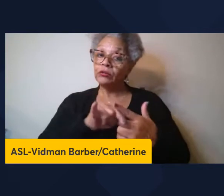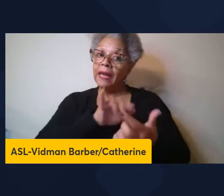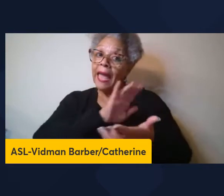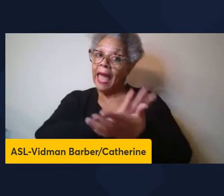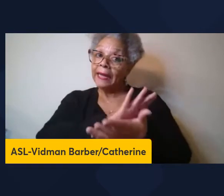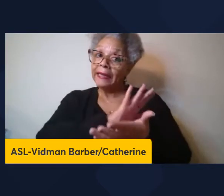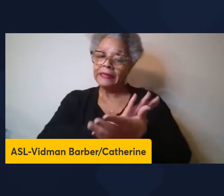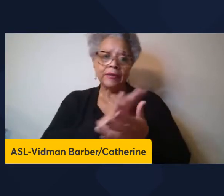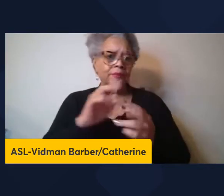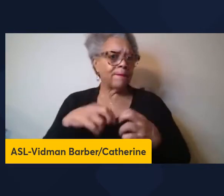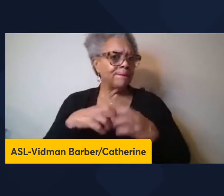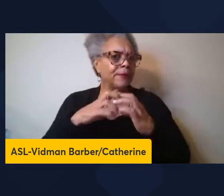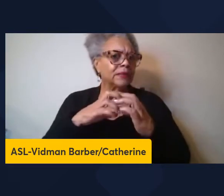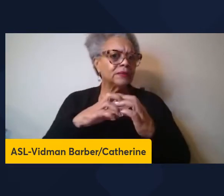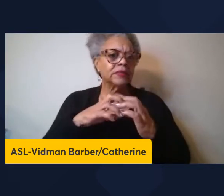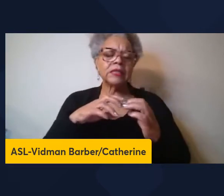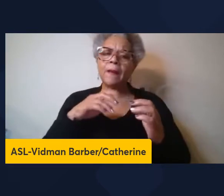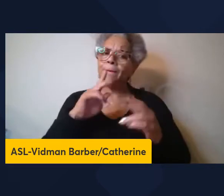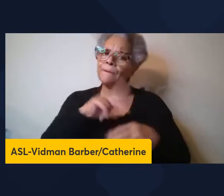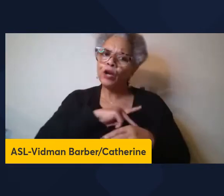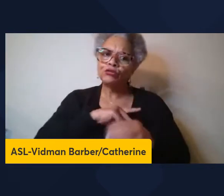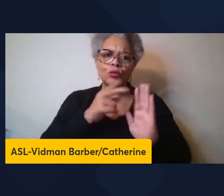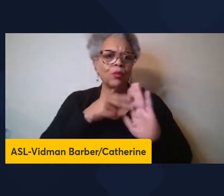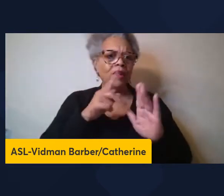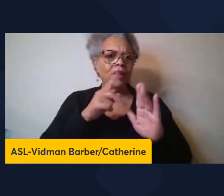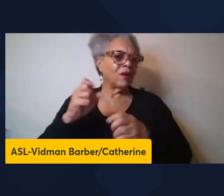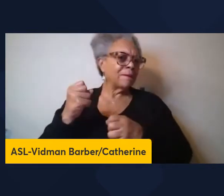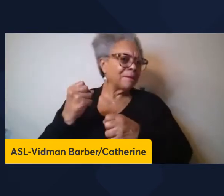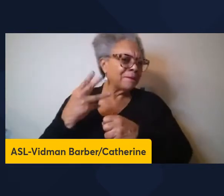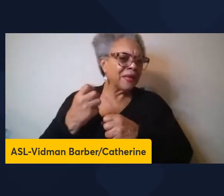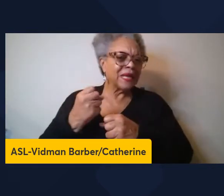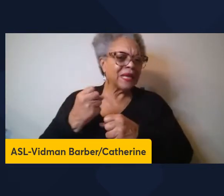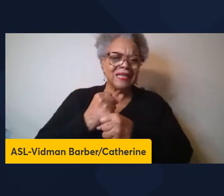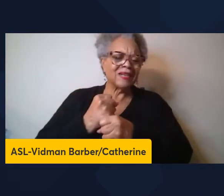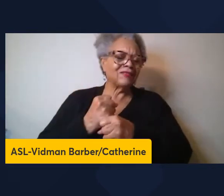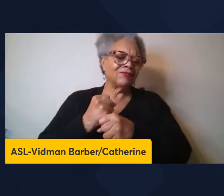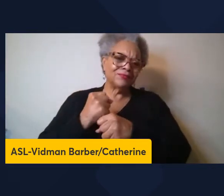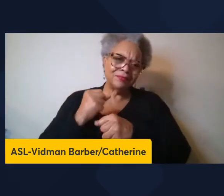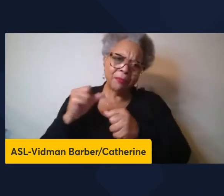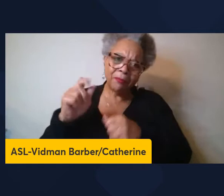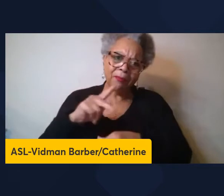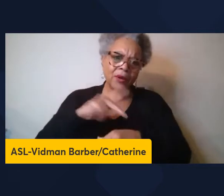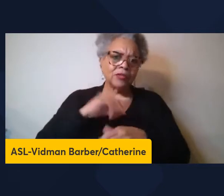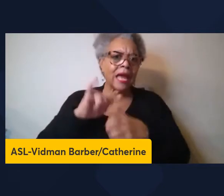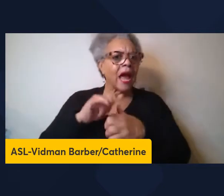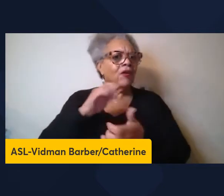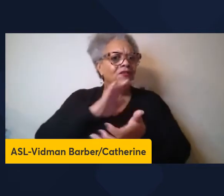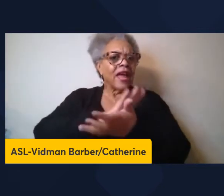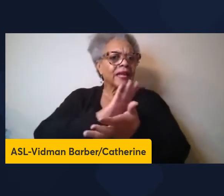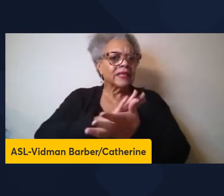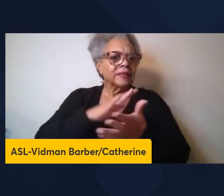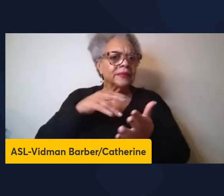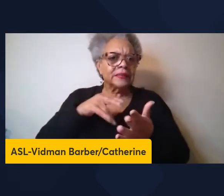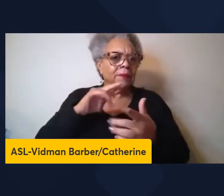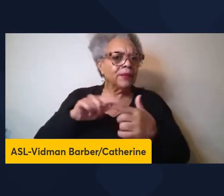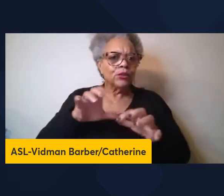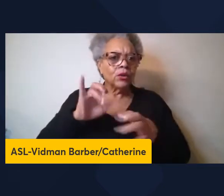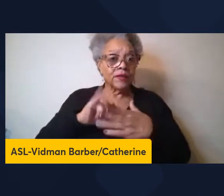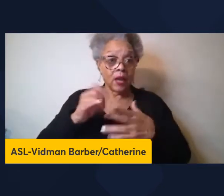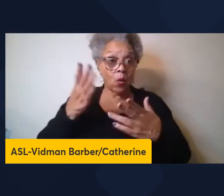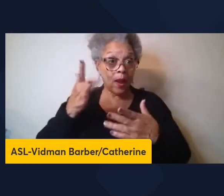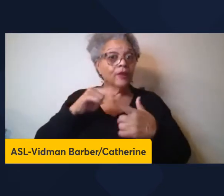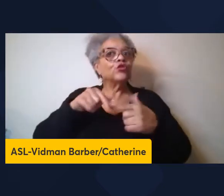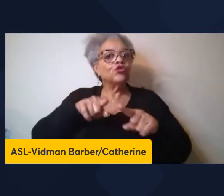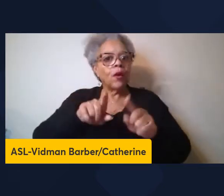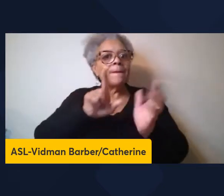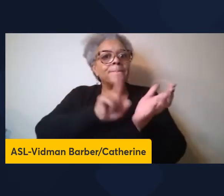for decades. For decades, academics have been building personal brands. How have they been doing that? They've been doing that through their published papers.